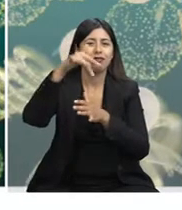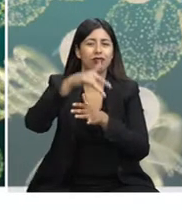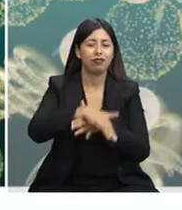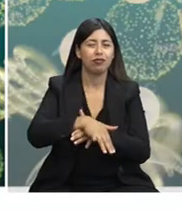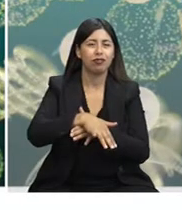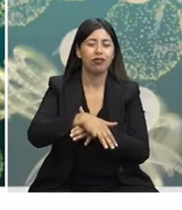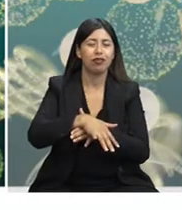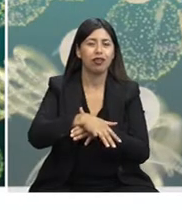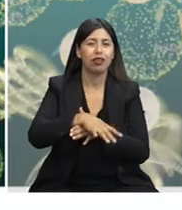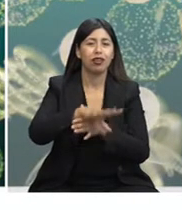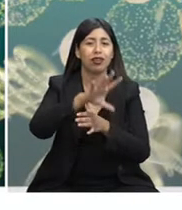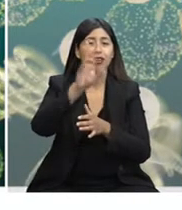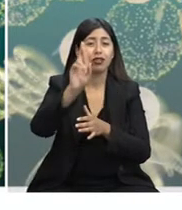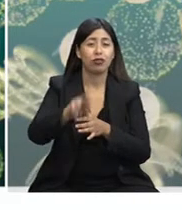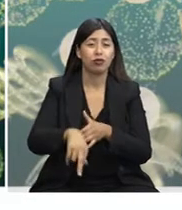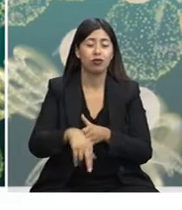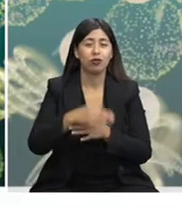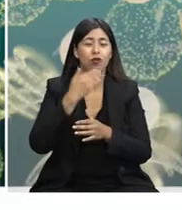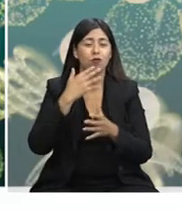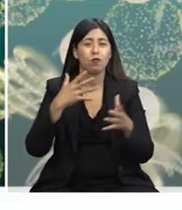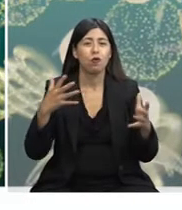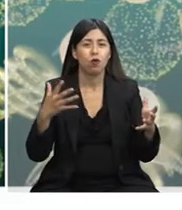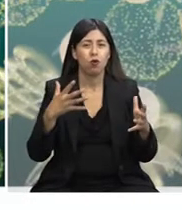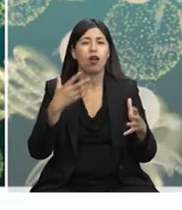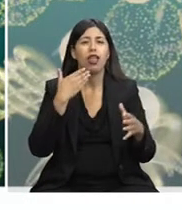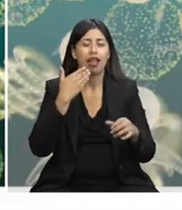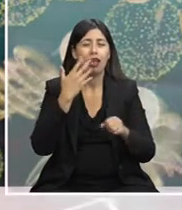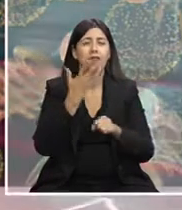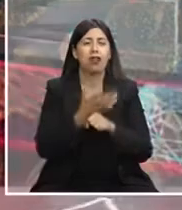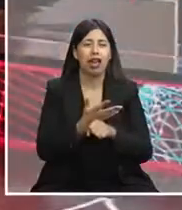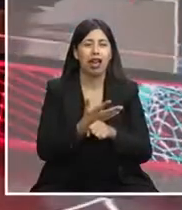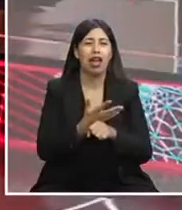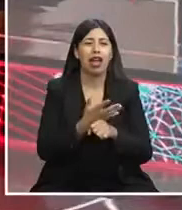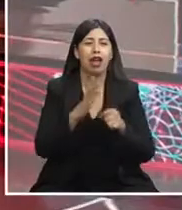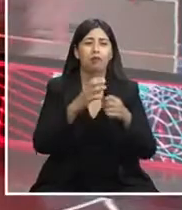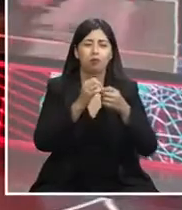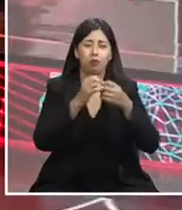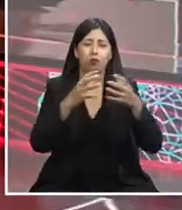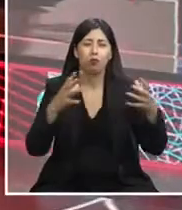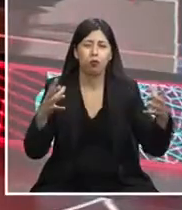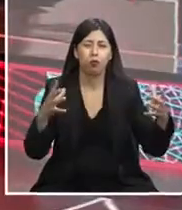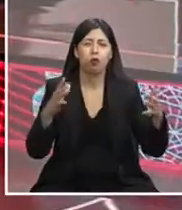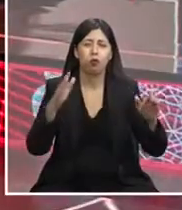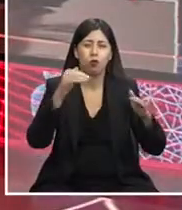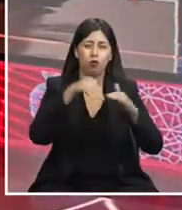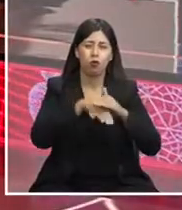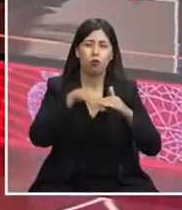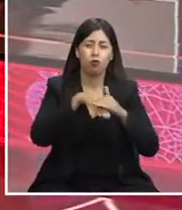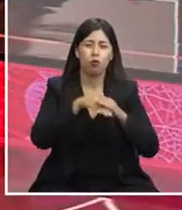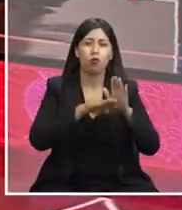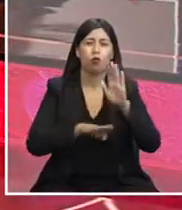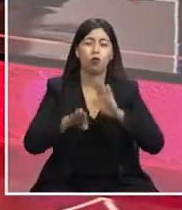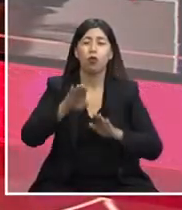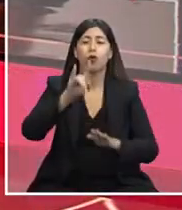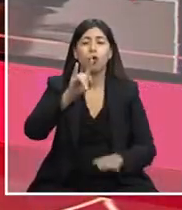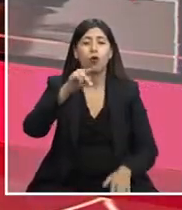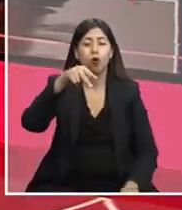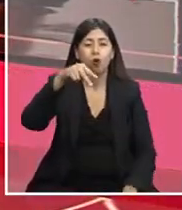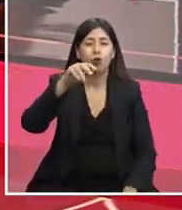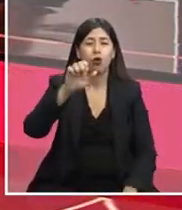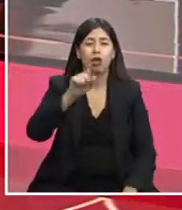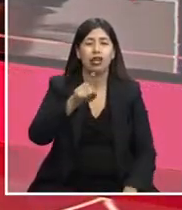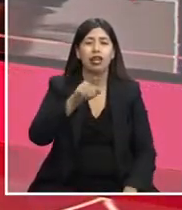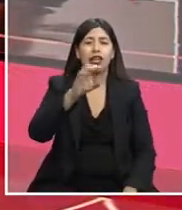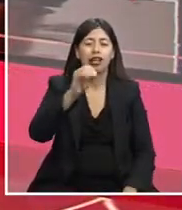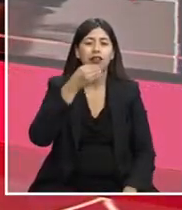have several UNESCO reserves around Patagonian fjords. They're hotspots for productivity and have very high